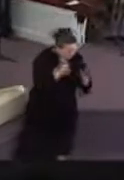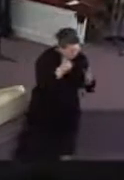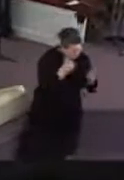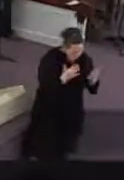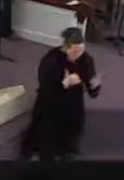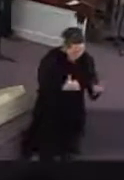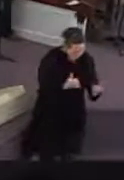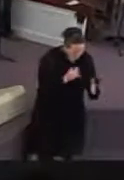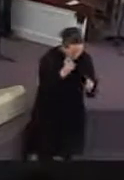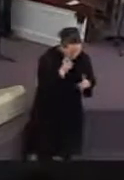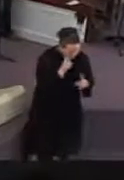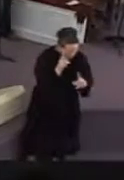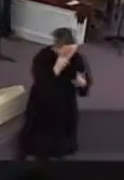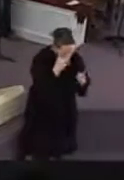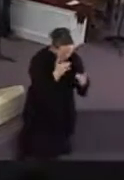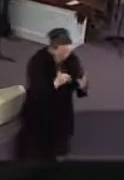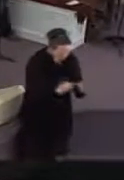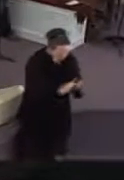I need you.